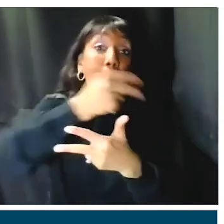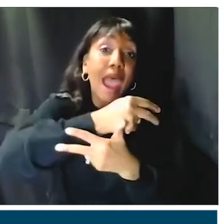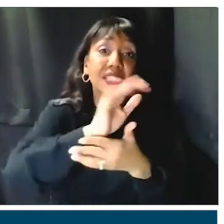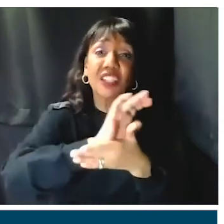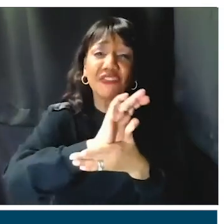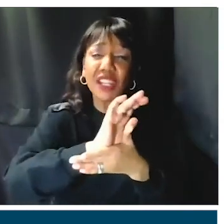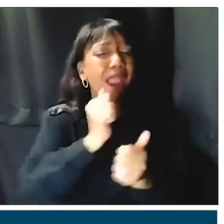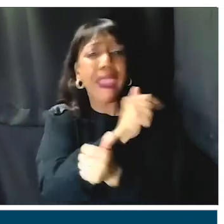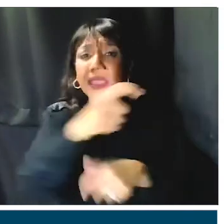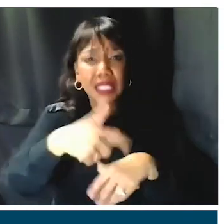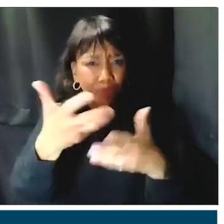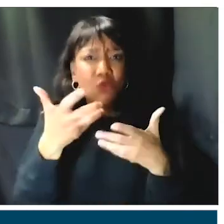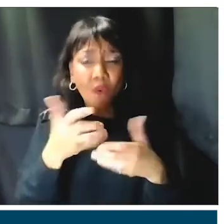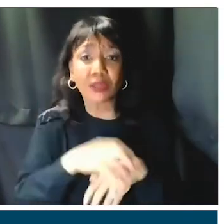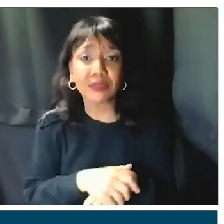time.